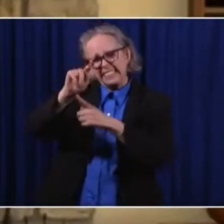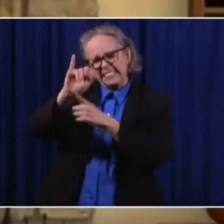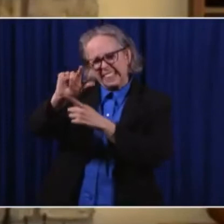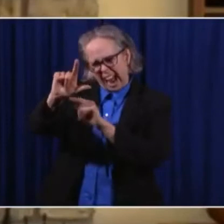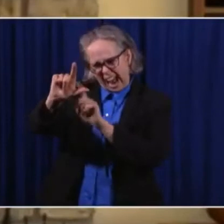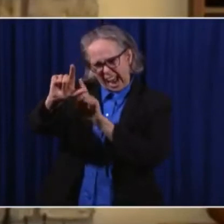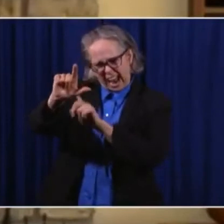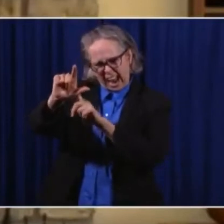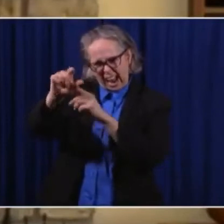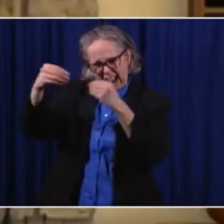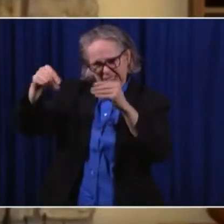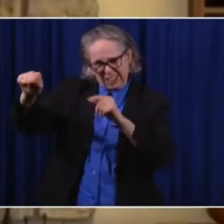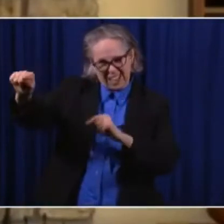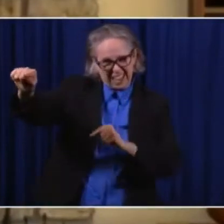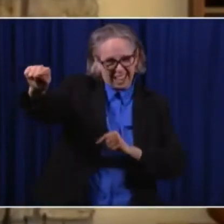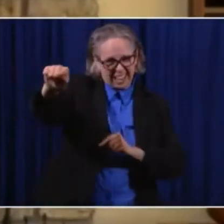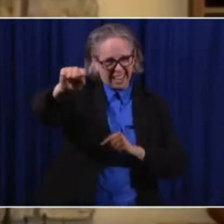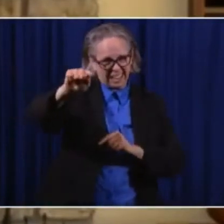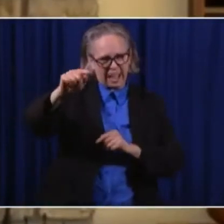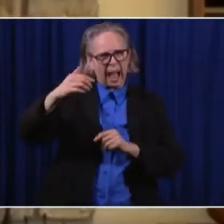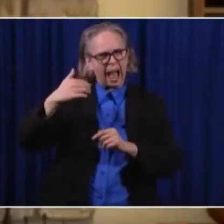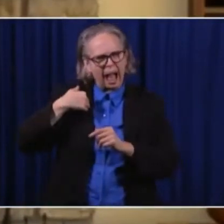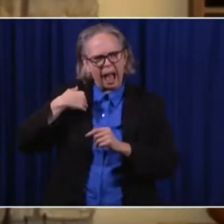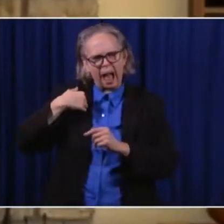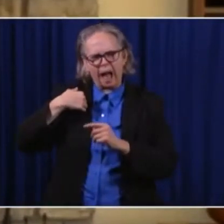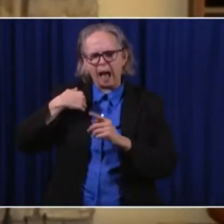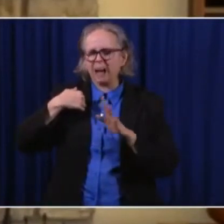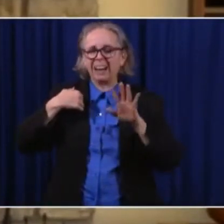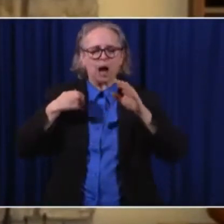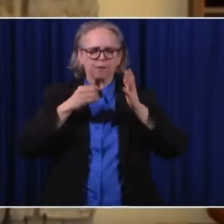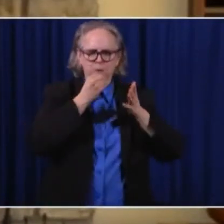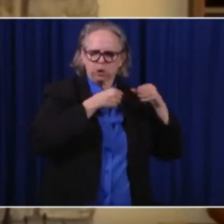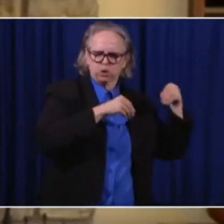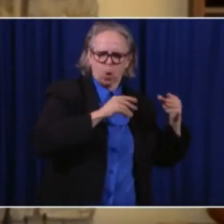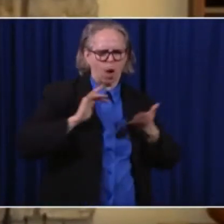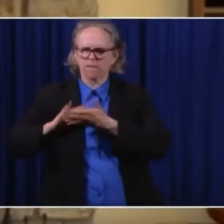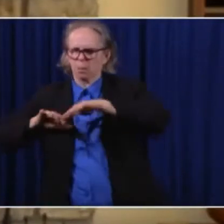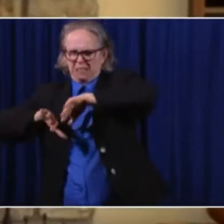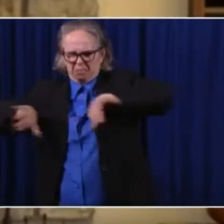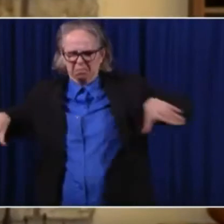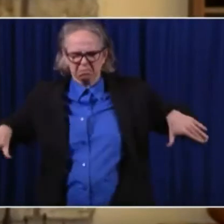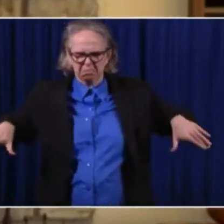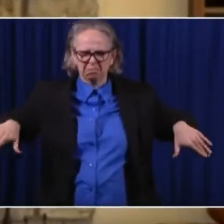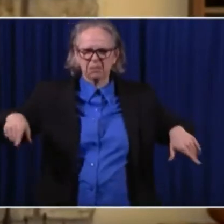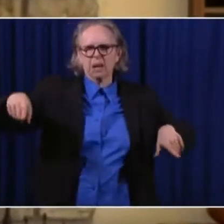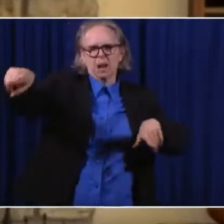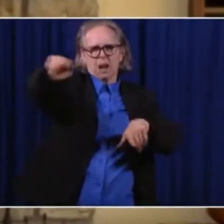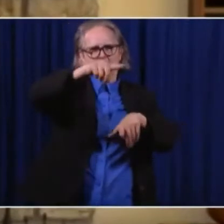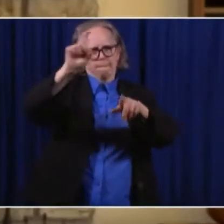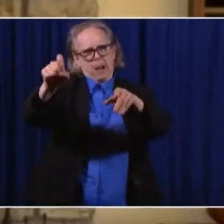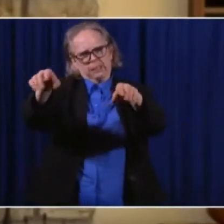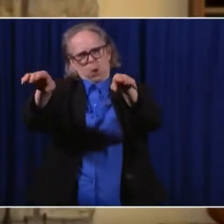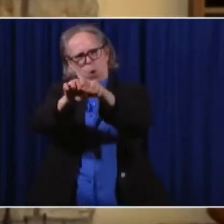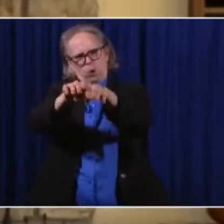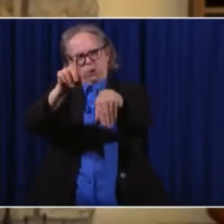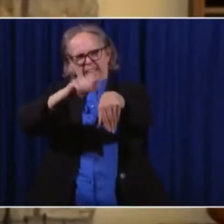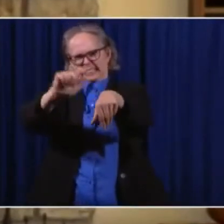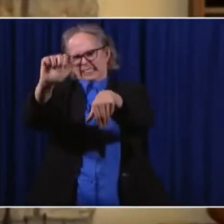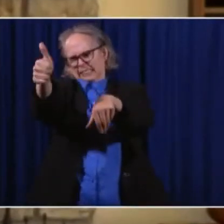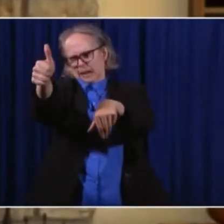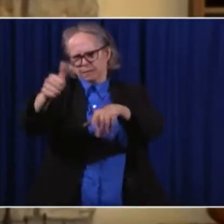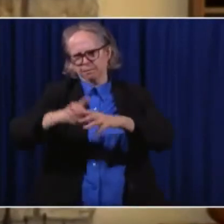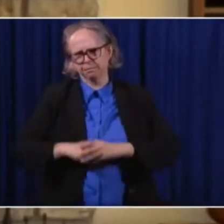basically, with the exception, as I said, of the grocery store and the pharmacy, would be closed at 10 o'clock. And so it has the ability